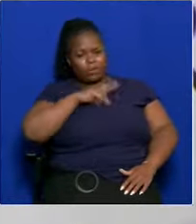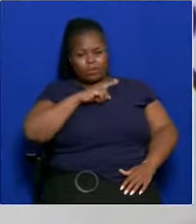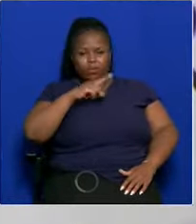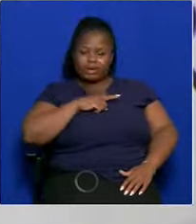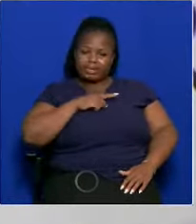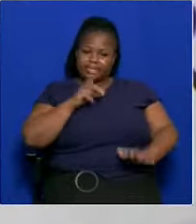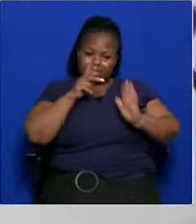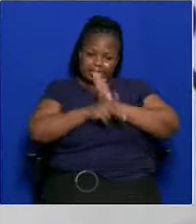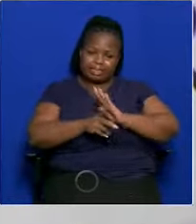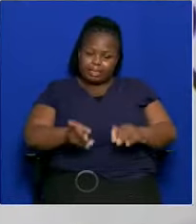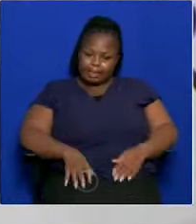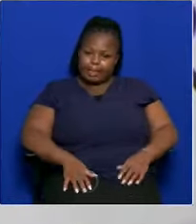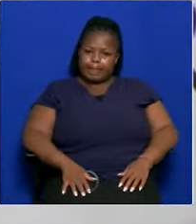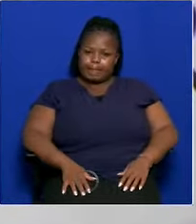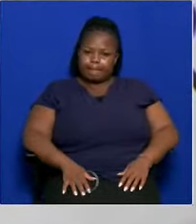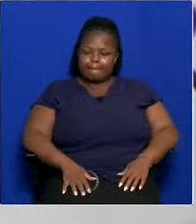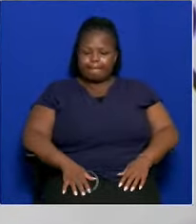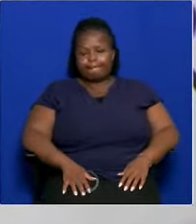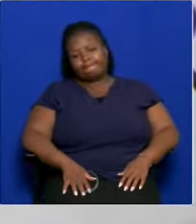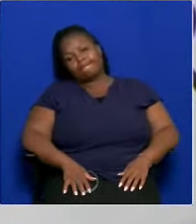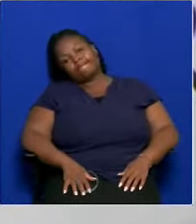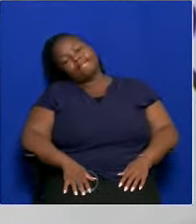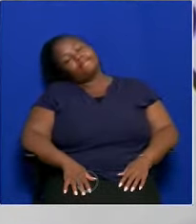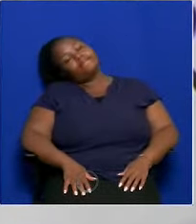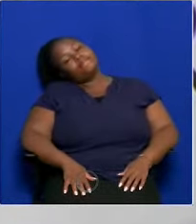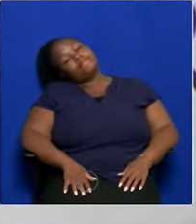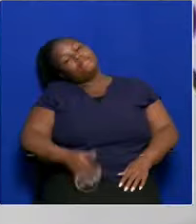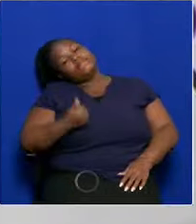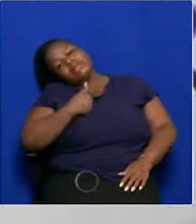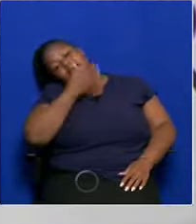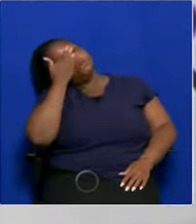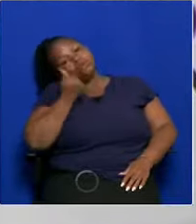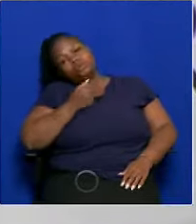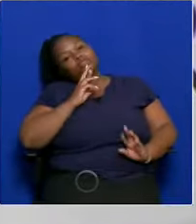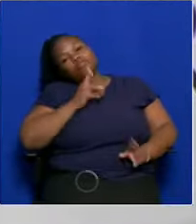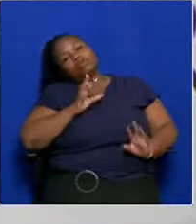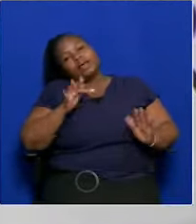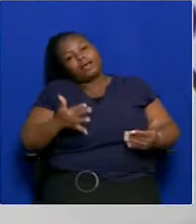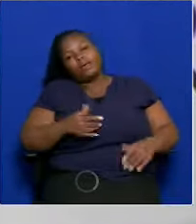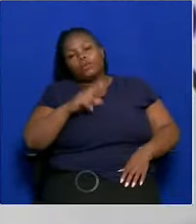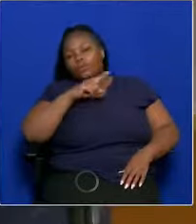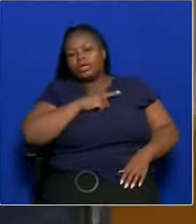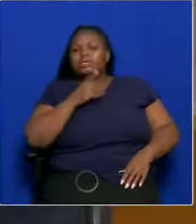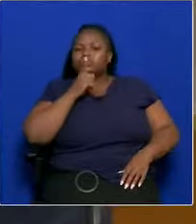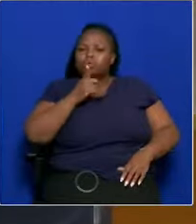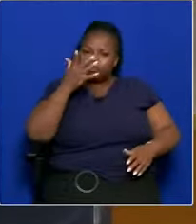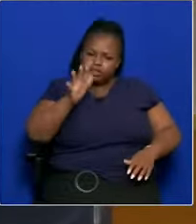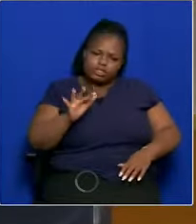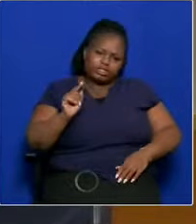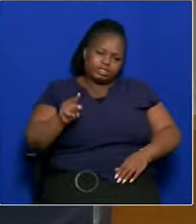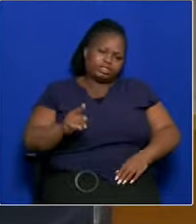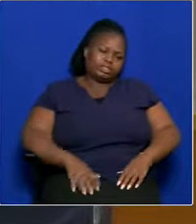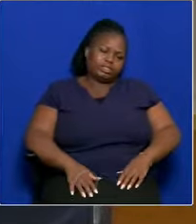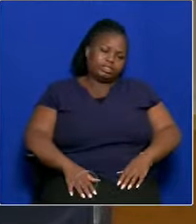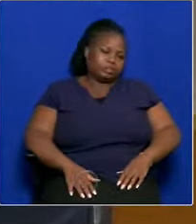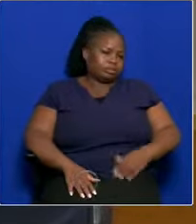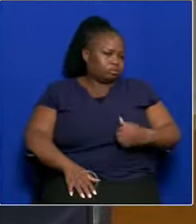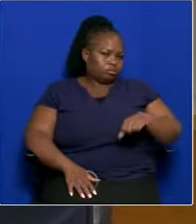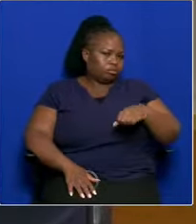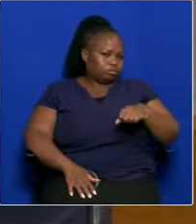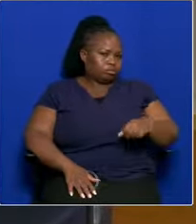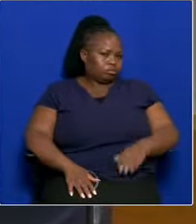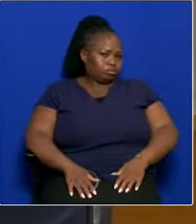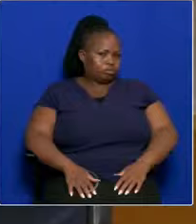Correct? I don't know how to respond now, Yes. because I already responded to that one. No. I did not ask you about the